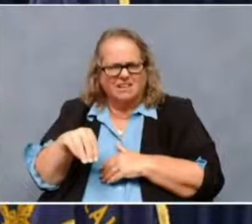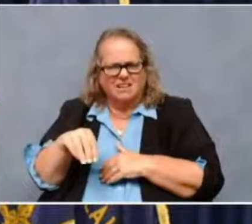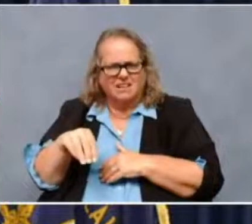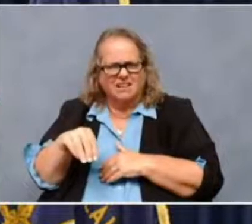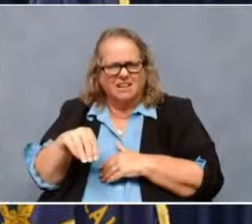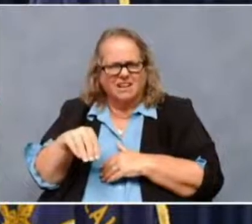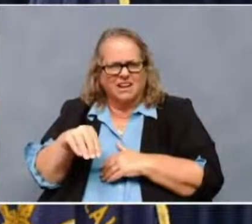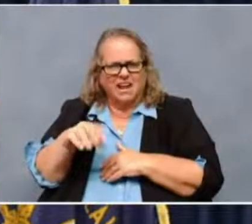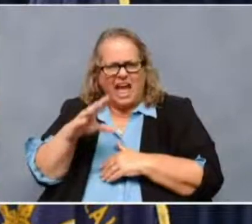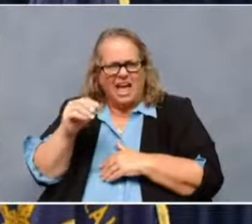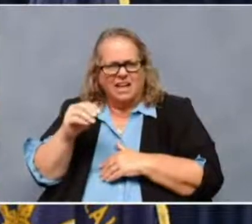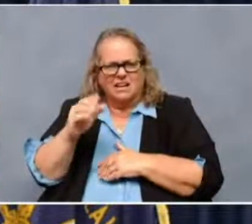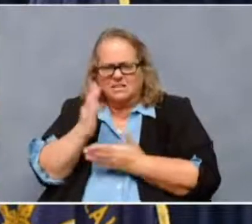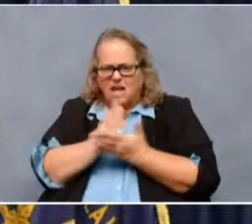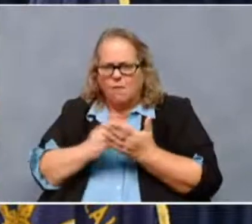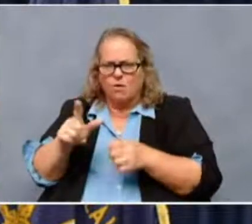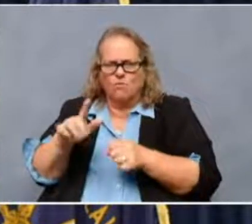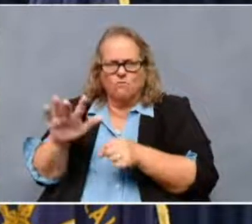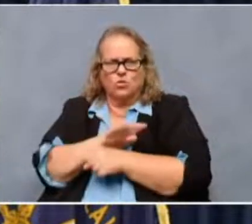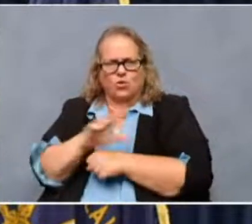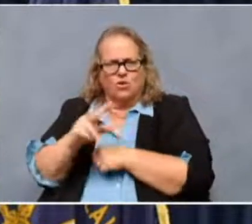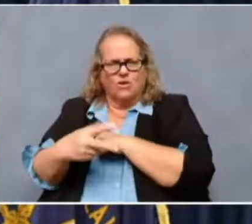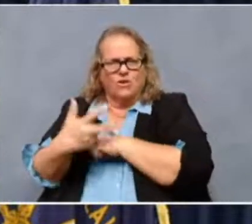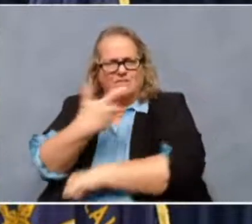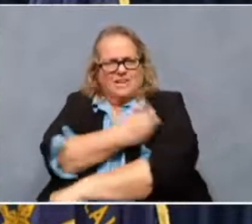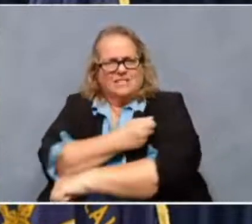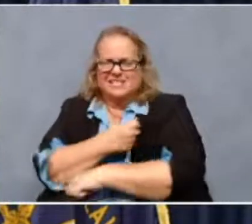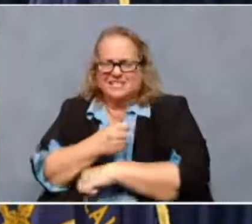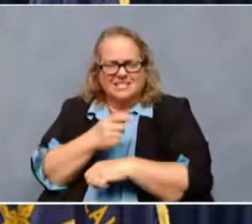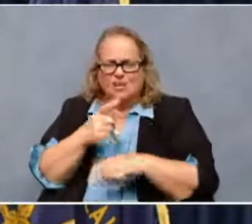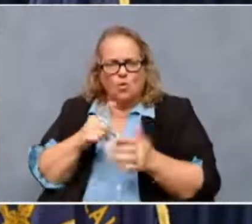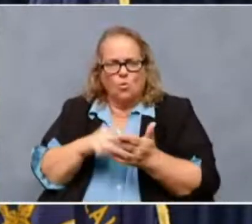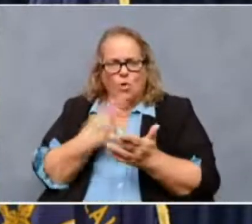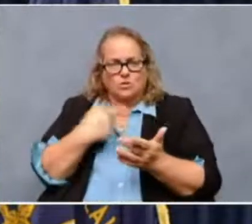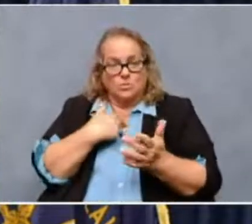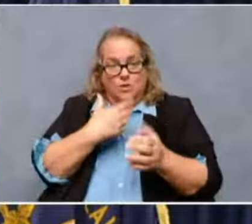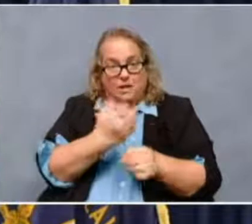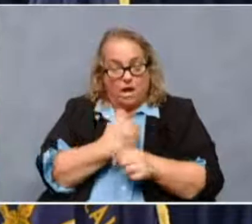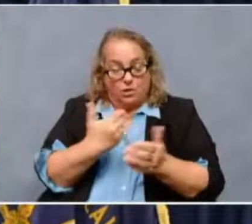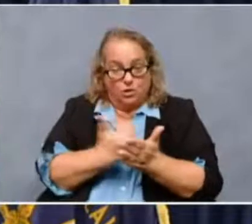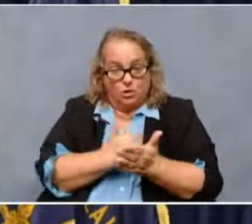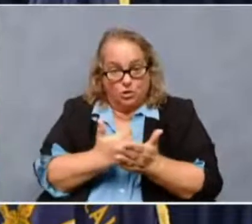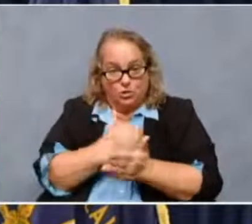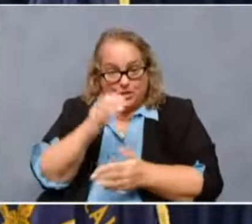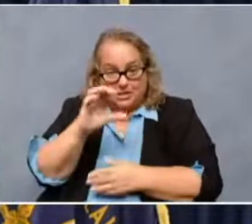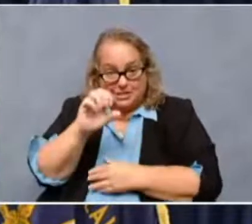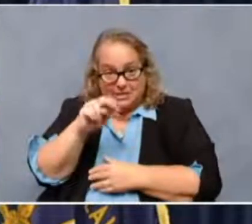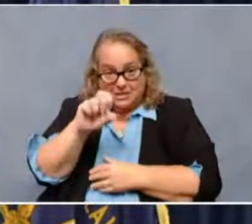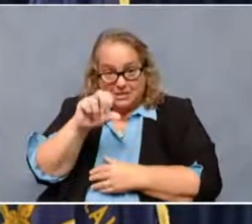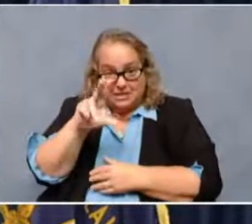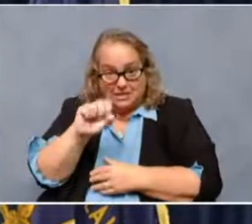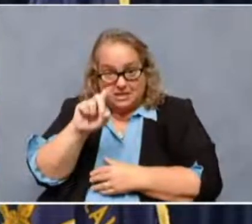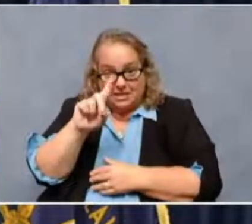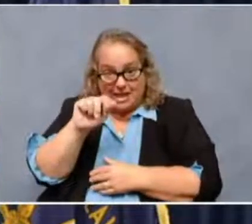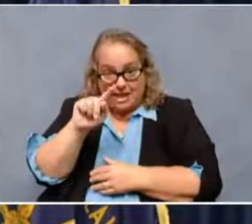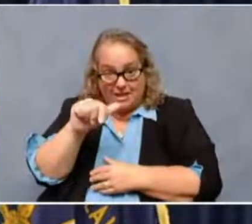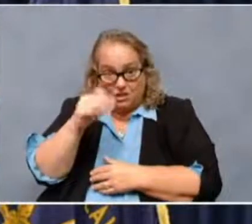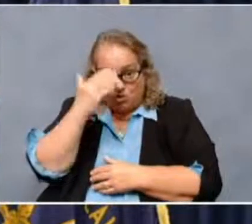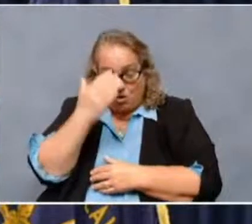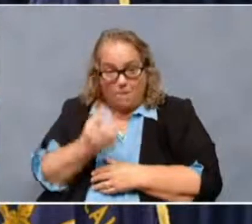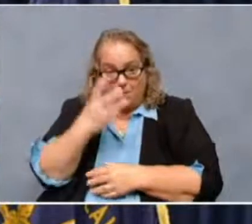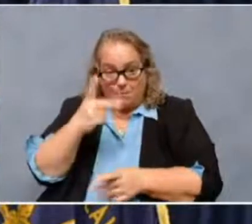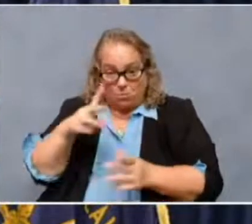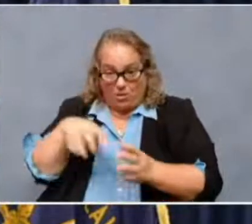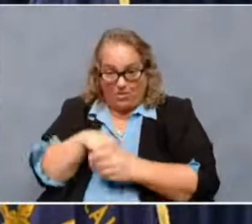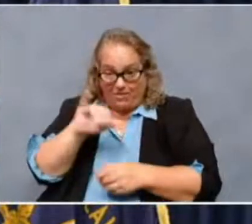vaccinated. Once we got the new census data where we actually knew how many people were in that age group and then comparing